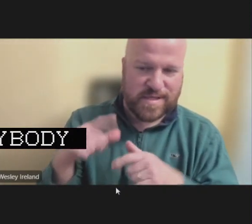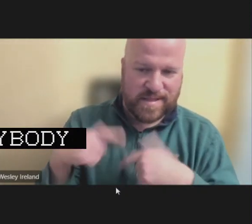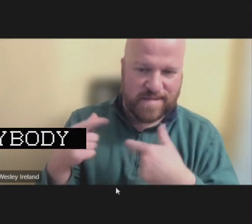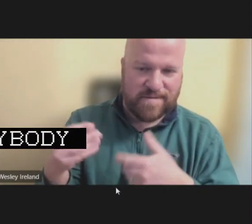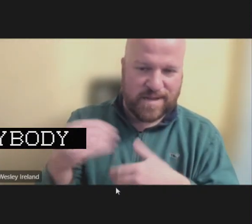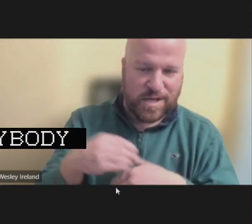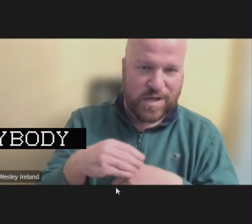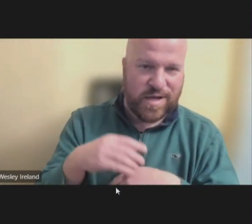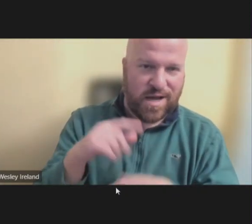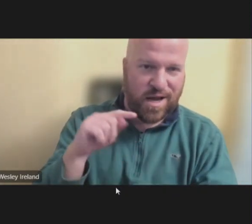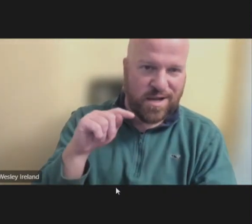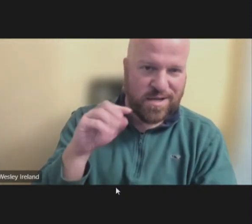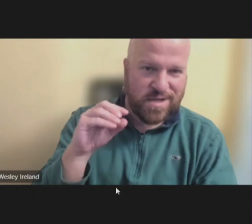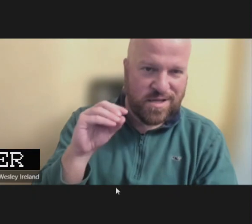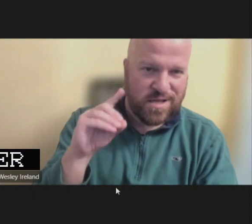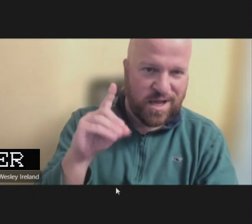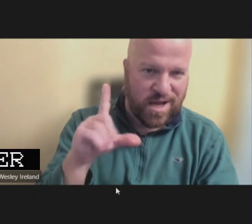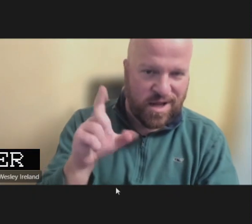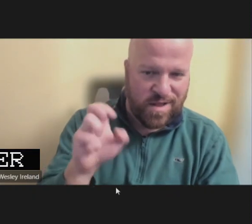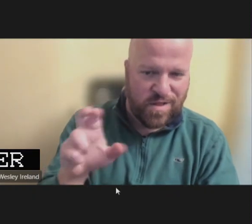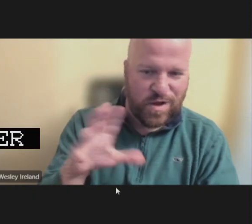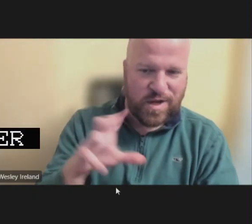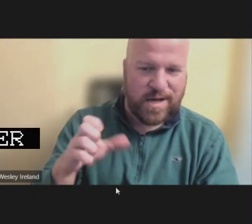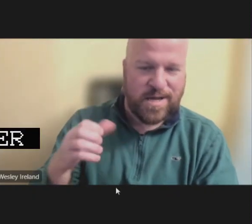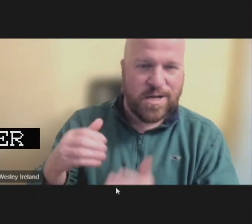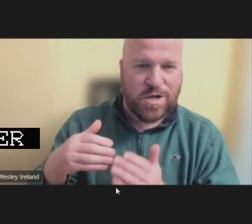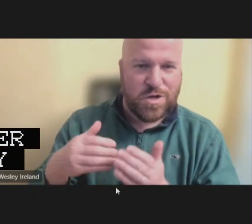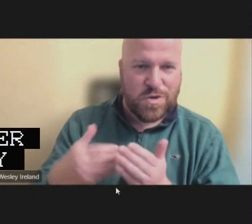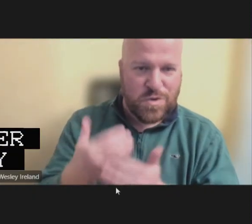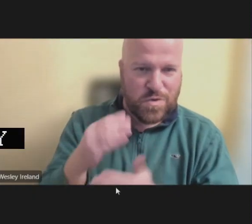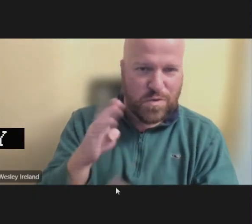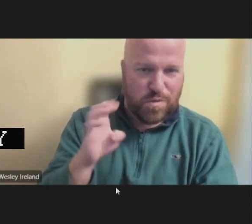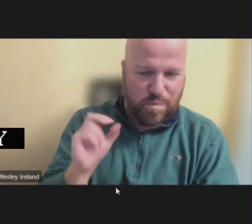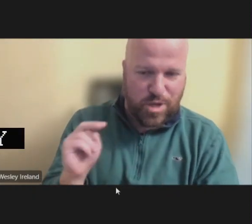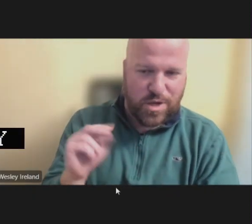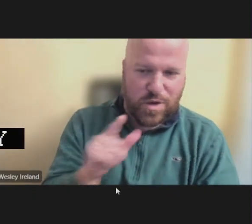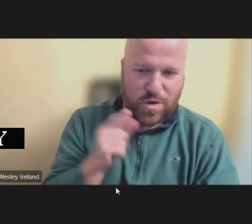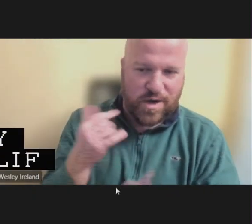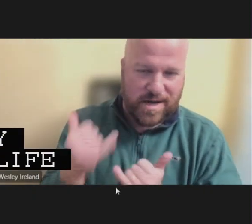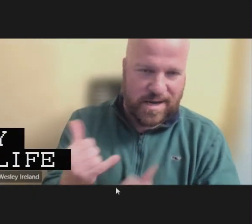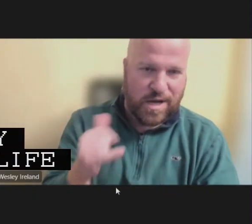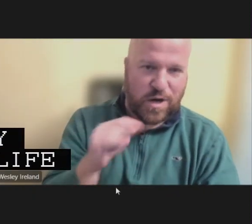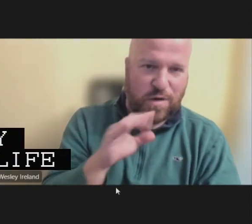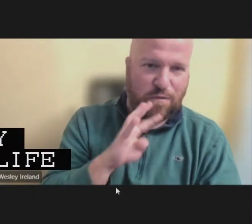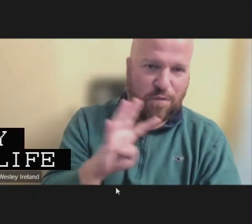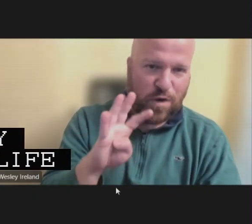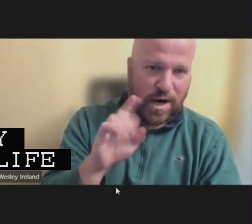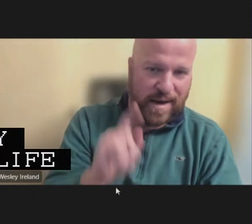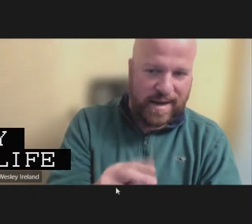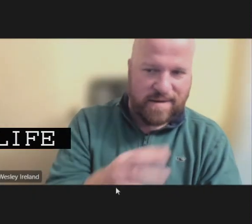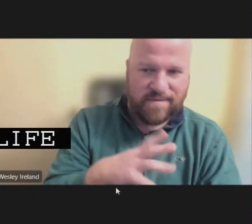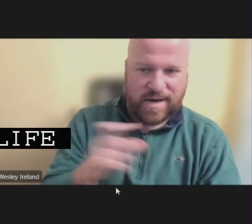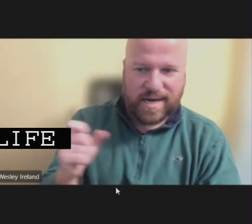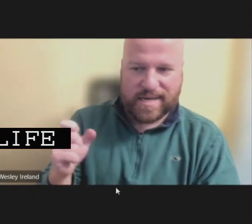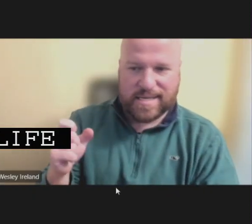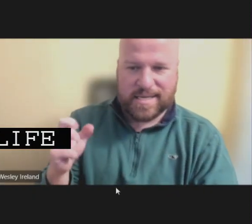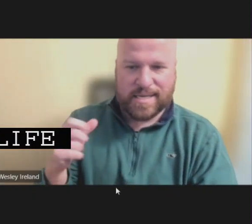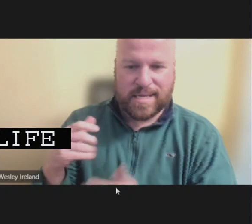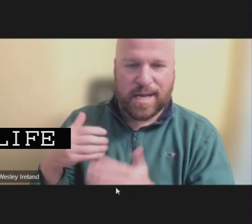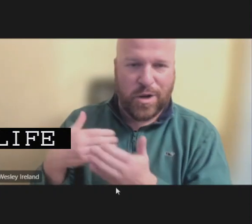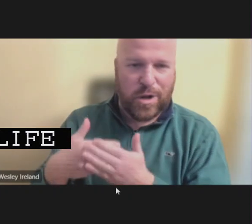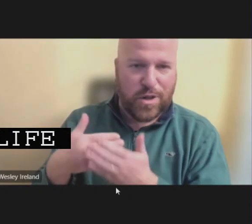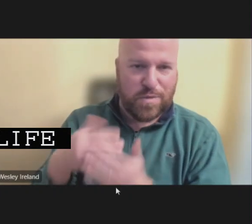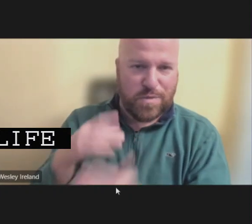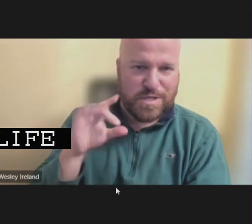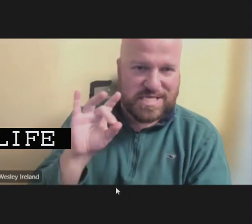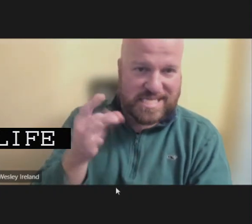my personal and professional life, including a toddler and a newborn who are now